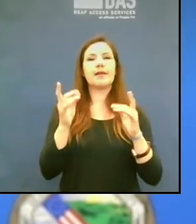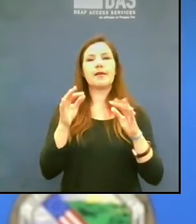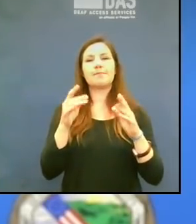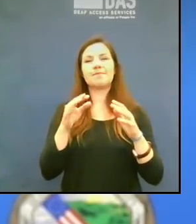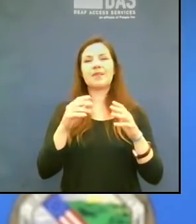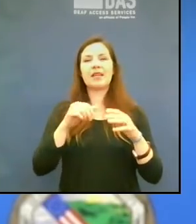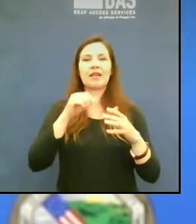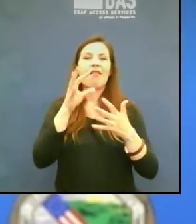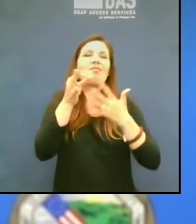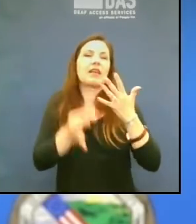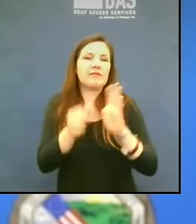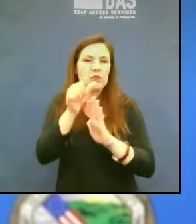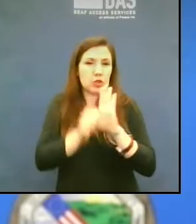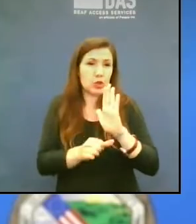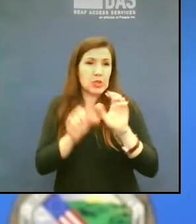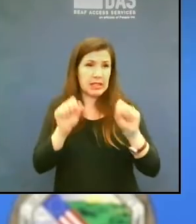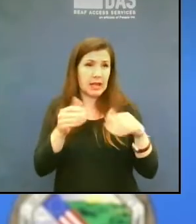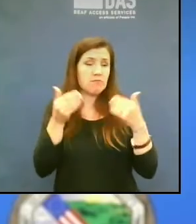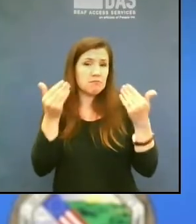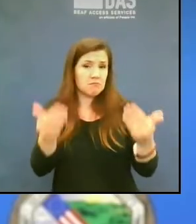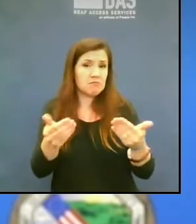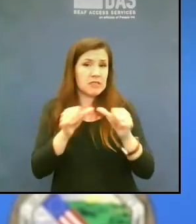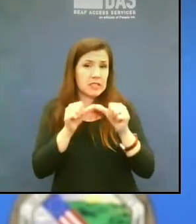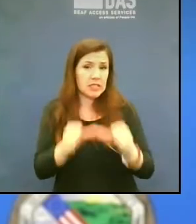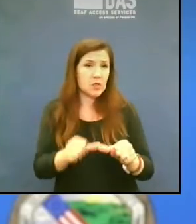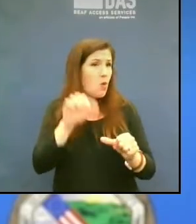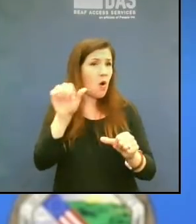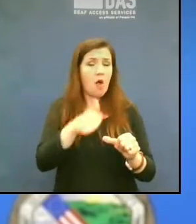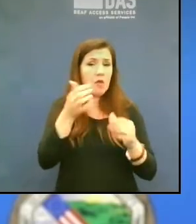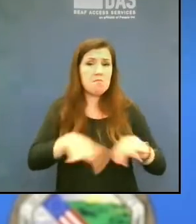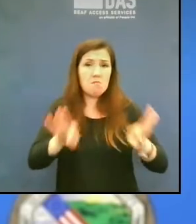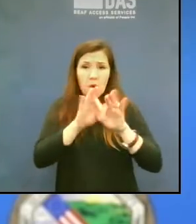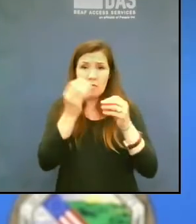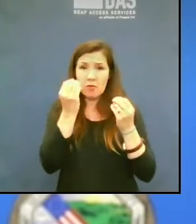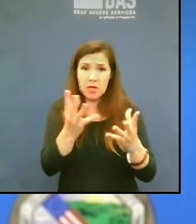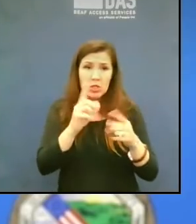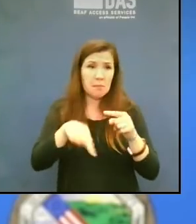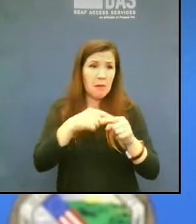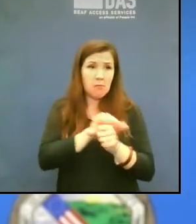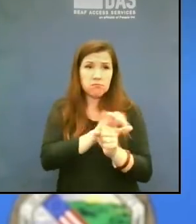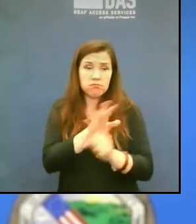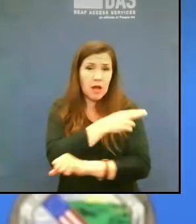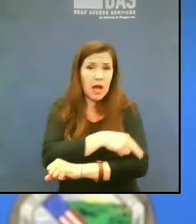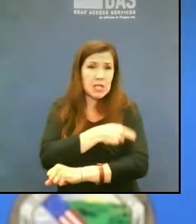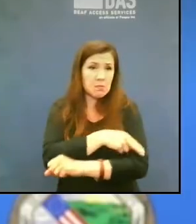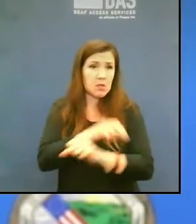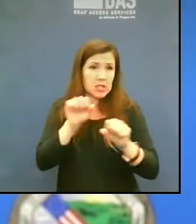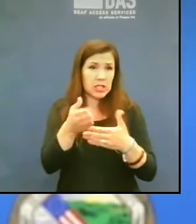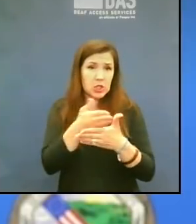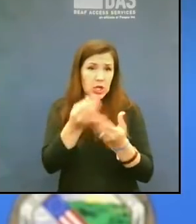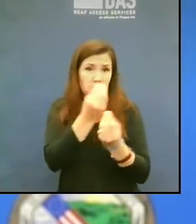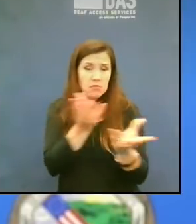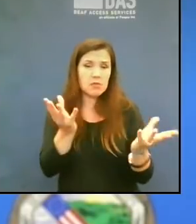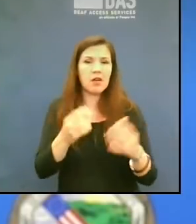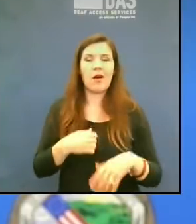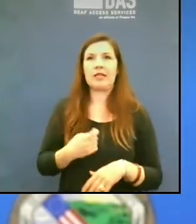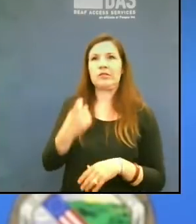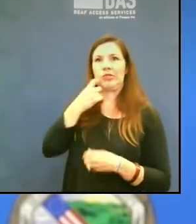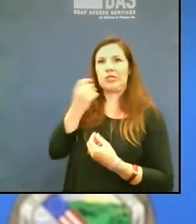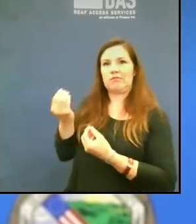important non-COVID medical updates for Erie County hospitals that you can share? I just got that recently. Actually, I